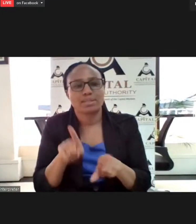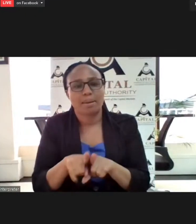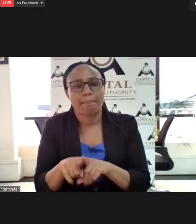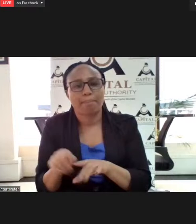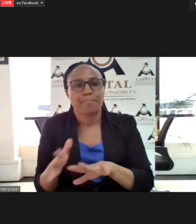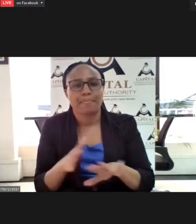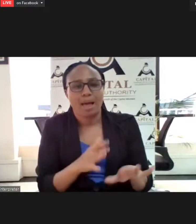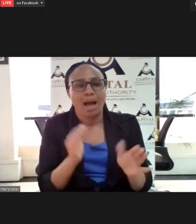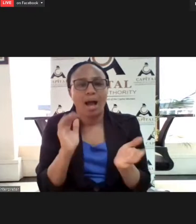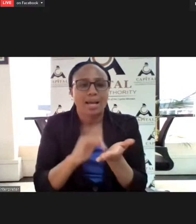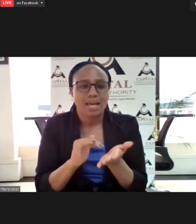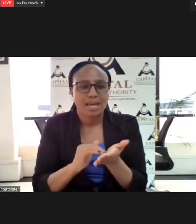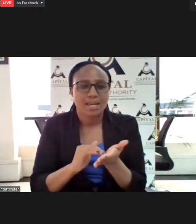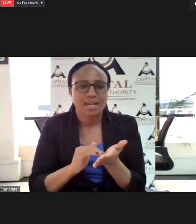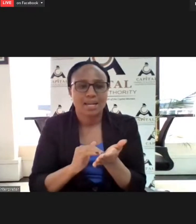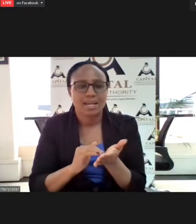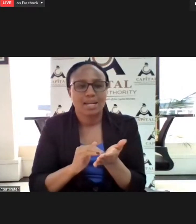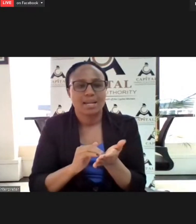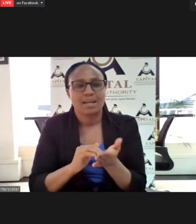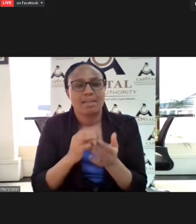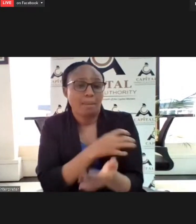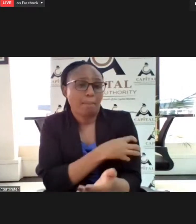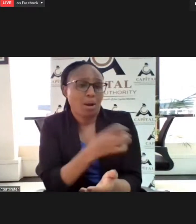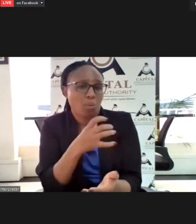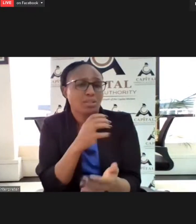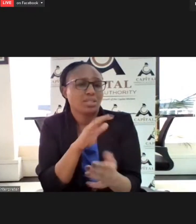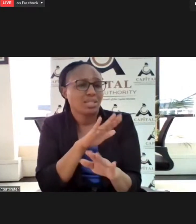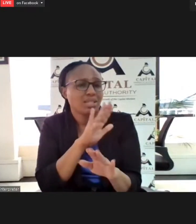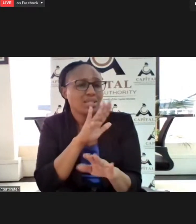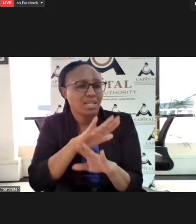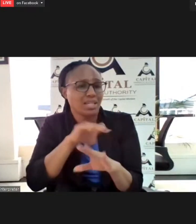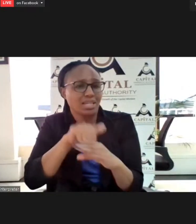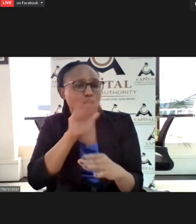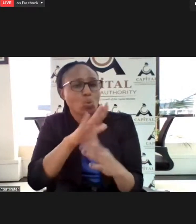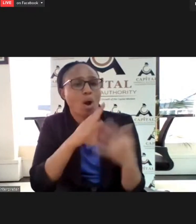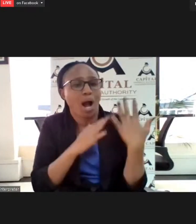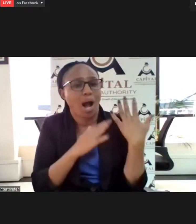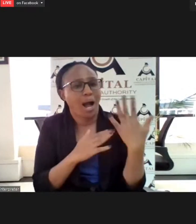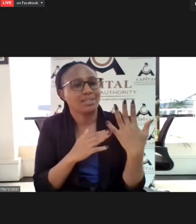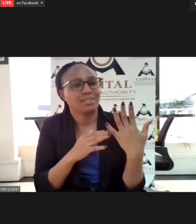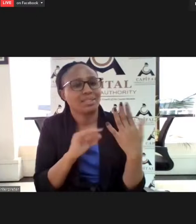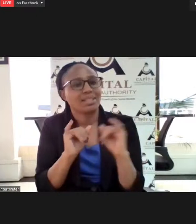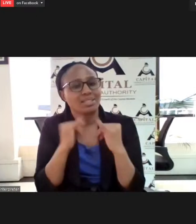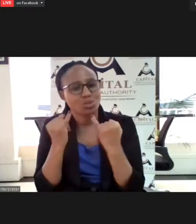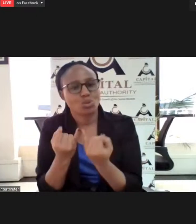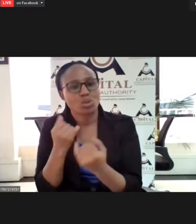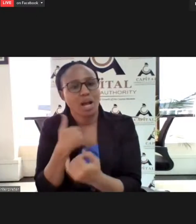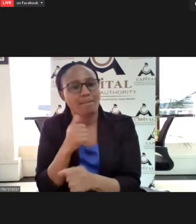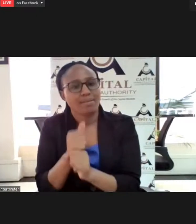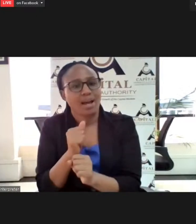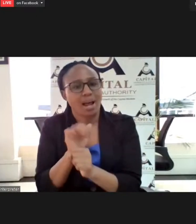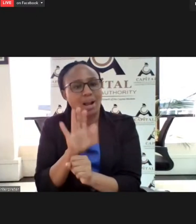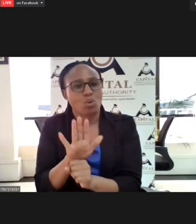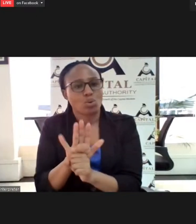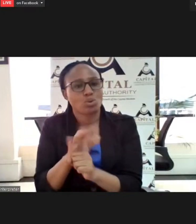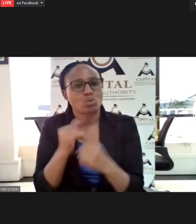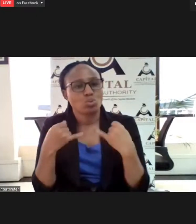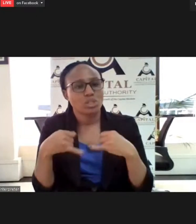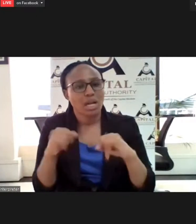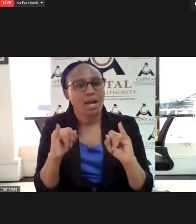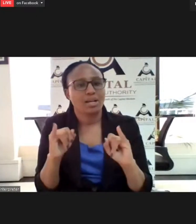Again, the power is in your hand. We've already, the institutions have done much in terms of trying to, bring